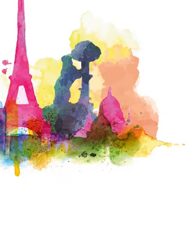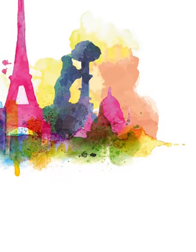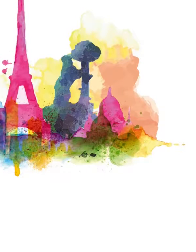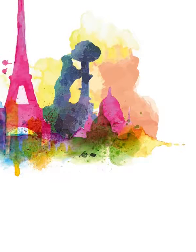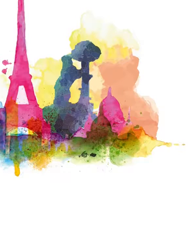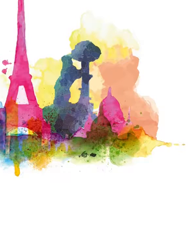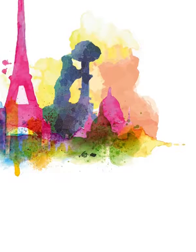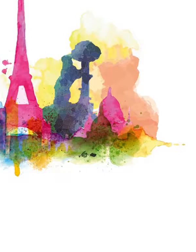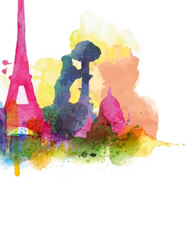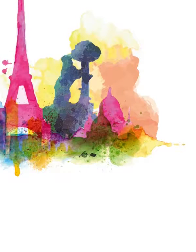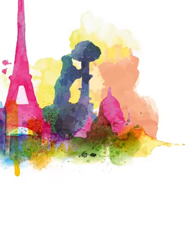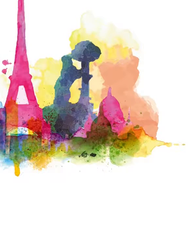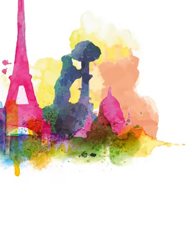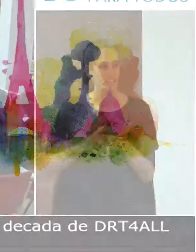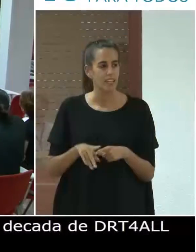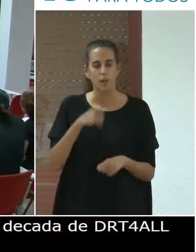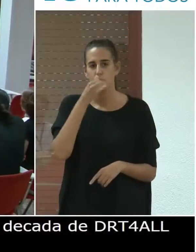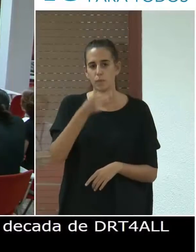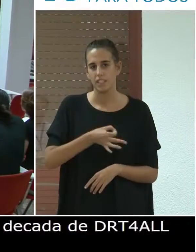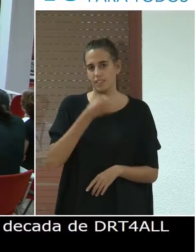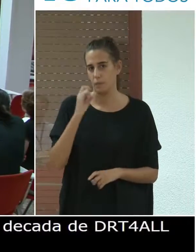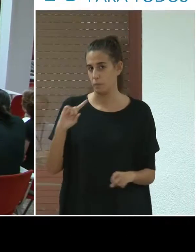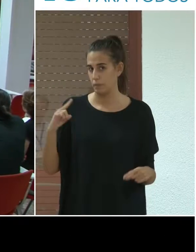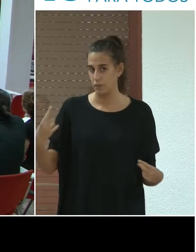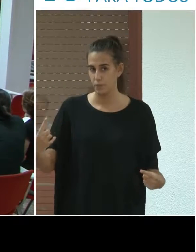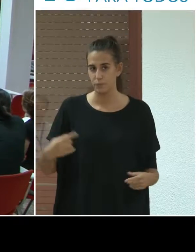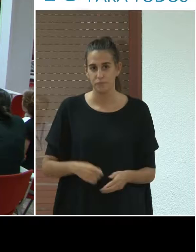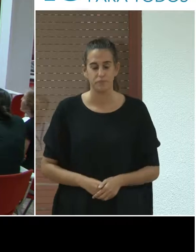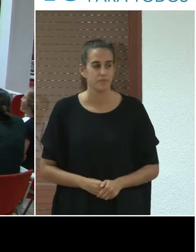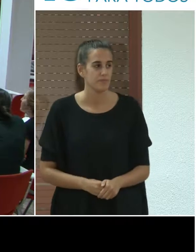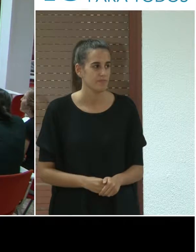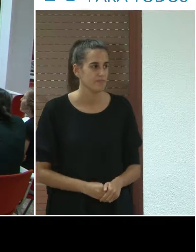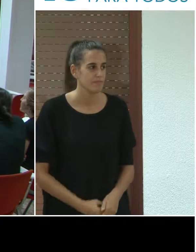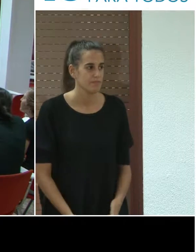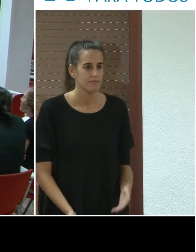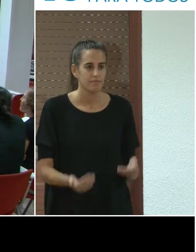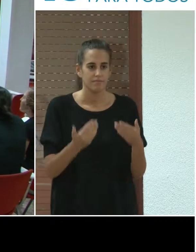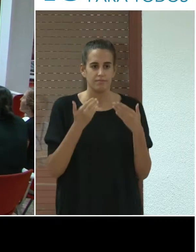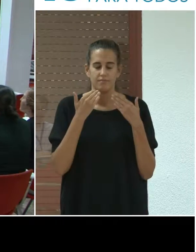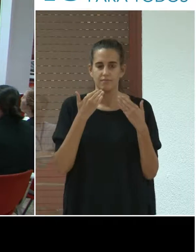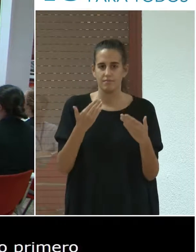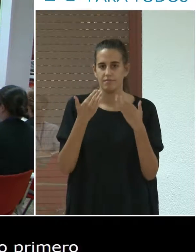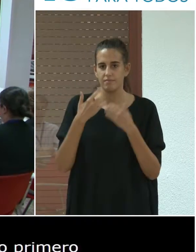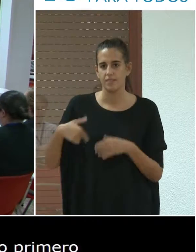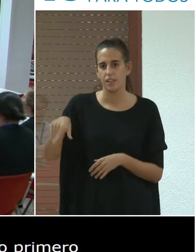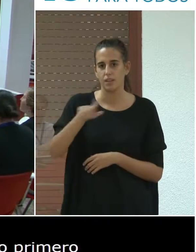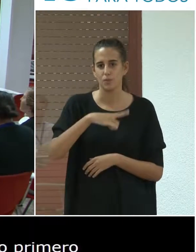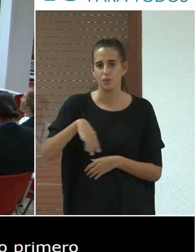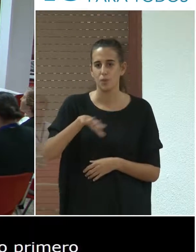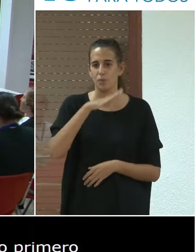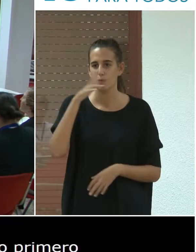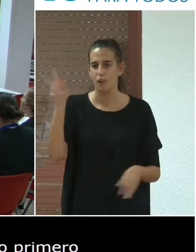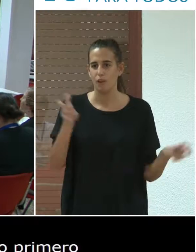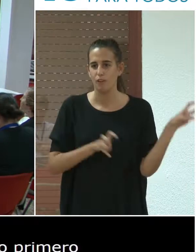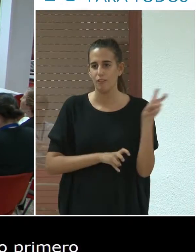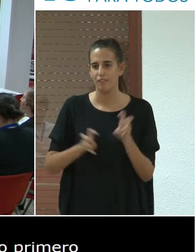begin this workshop. Good afternoon, first of all. Thank you very much, above all,